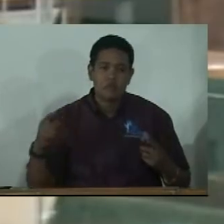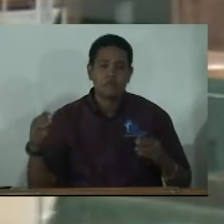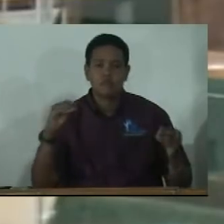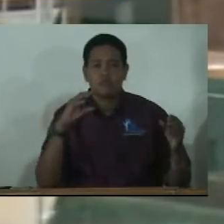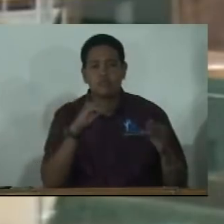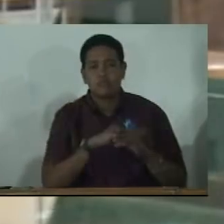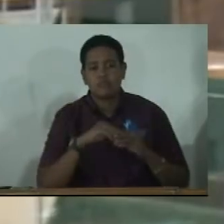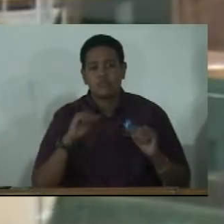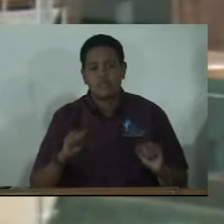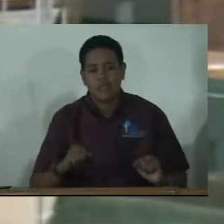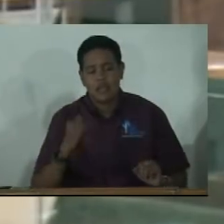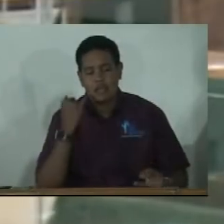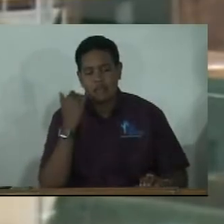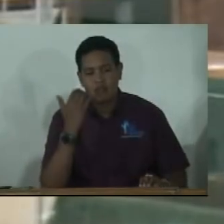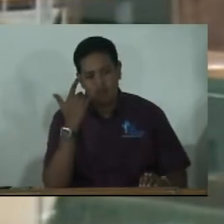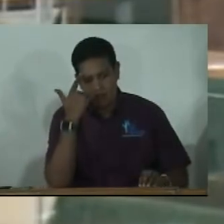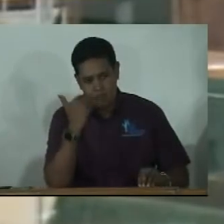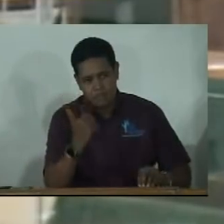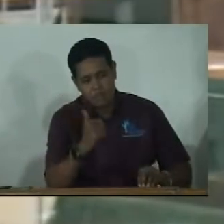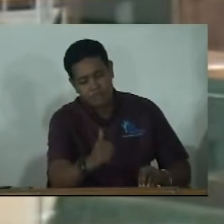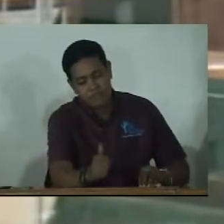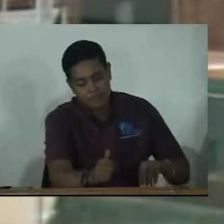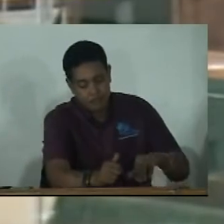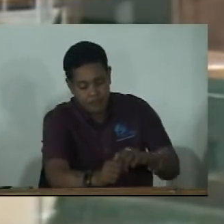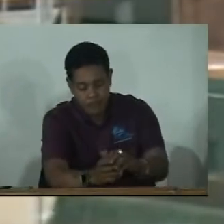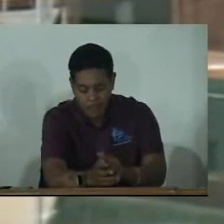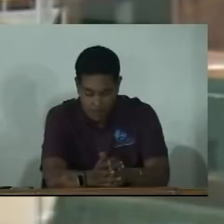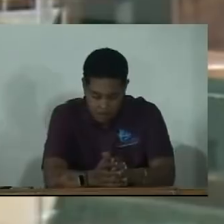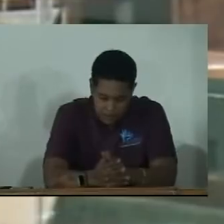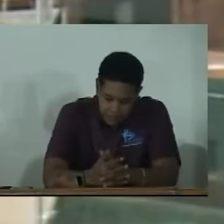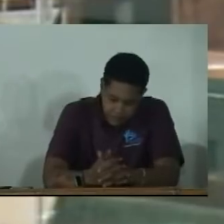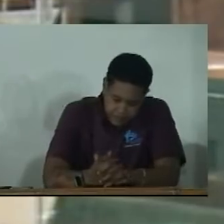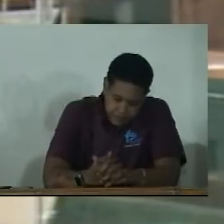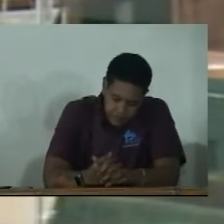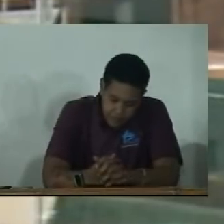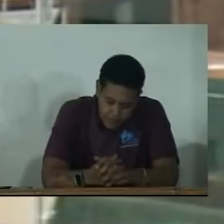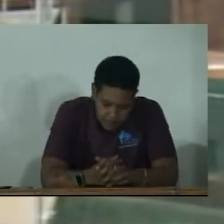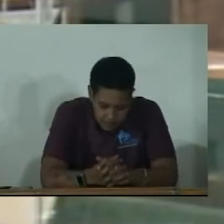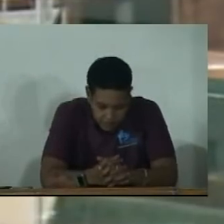make their contribution to the debate. Thank you, Mr. President.